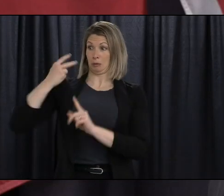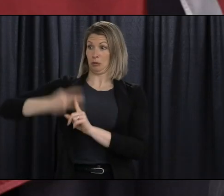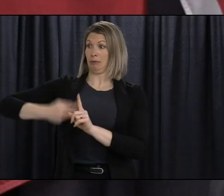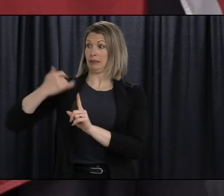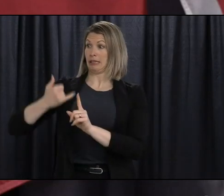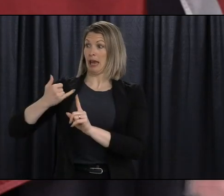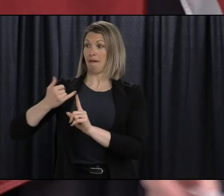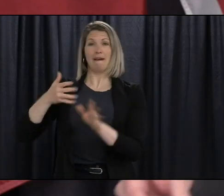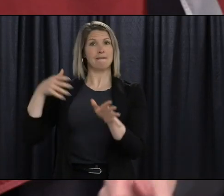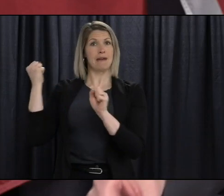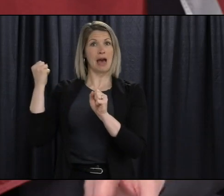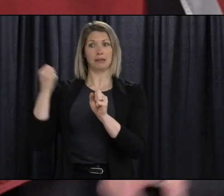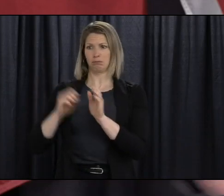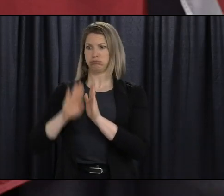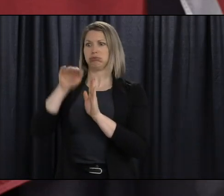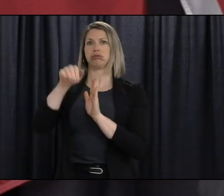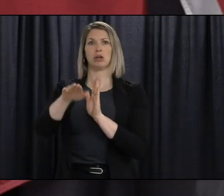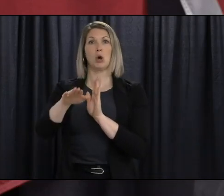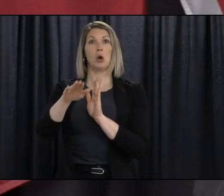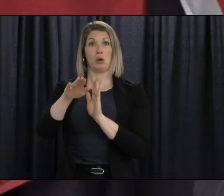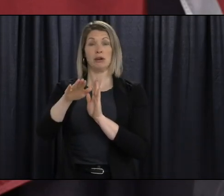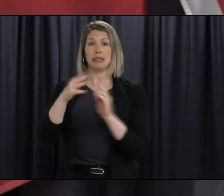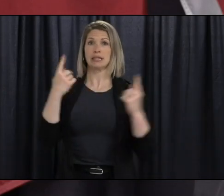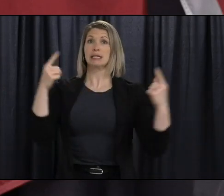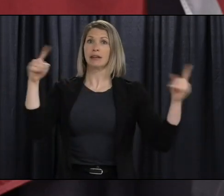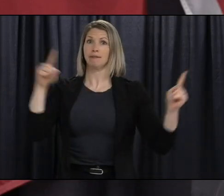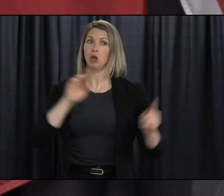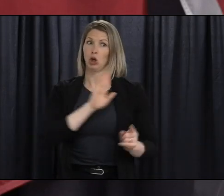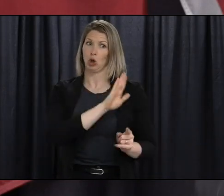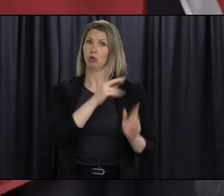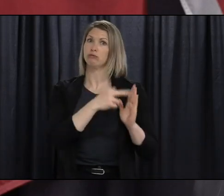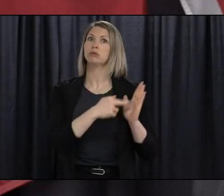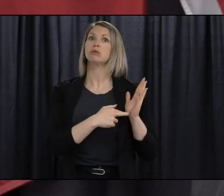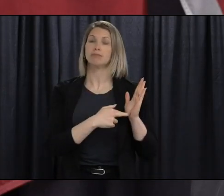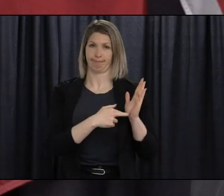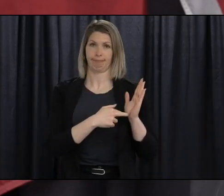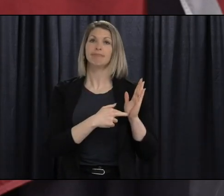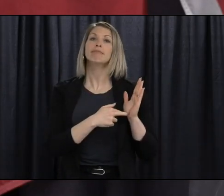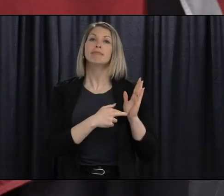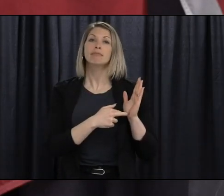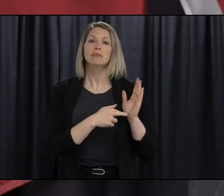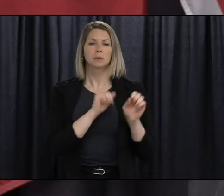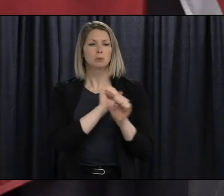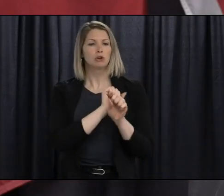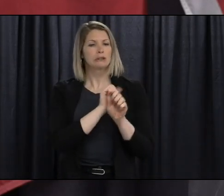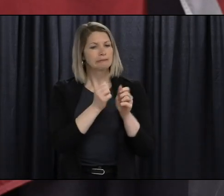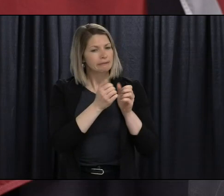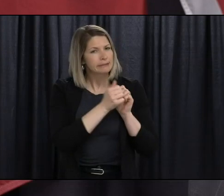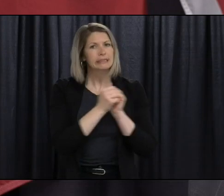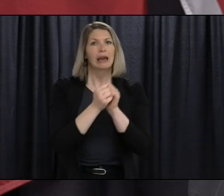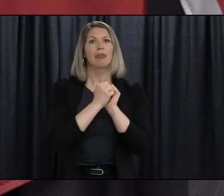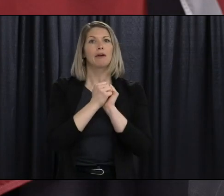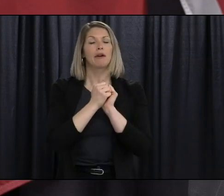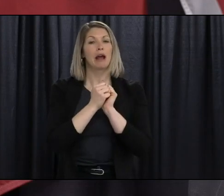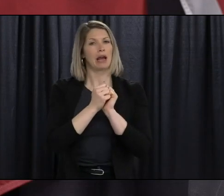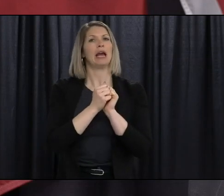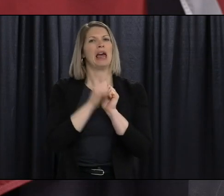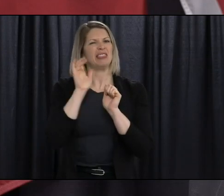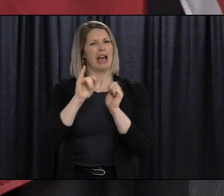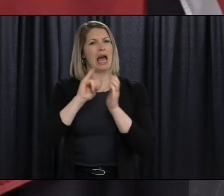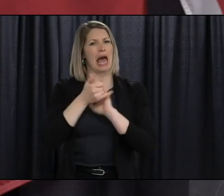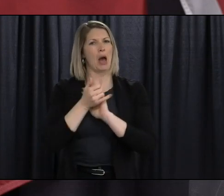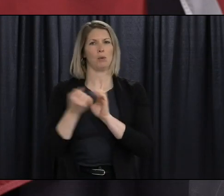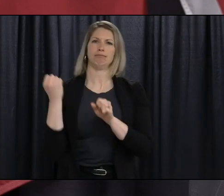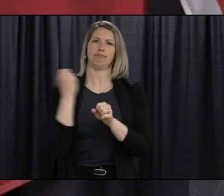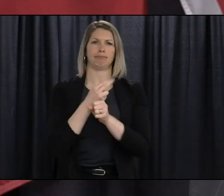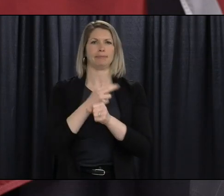responsible actions of Newfoundlanders and Labradorians. It is only by working together that we can keep and stop the spread of this virus